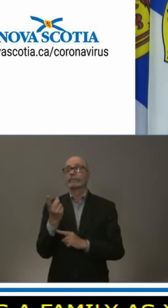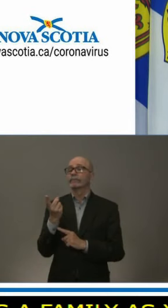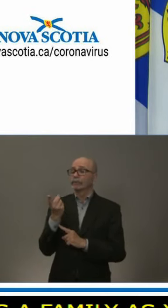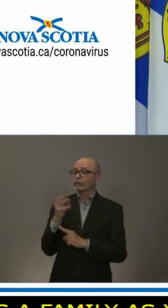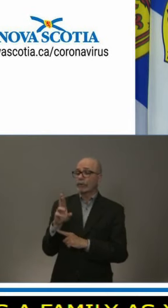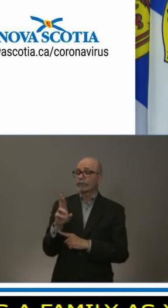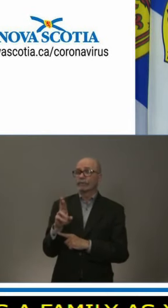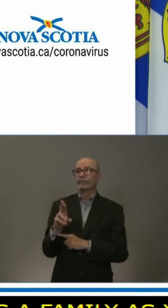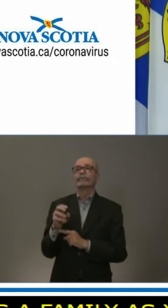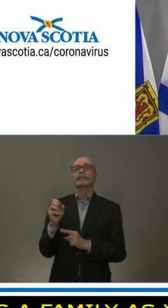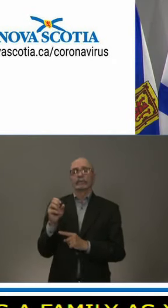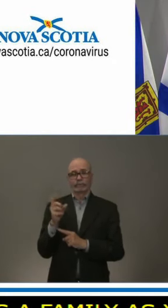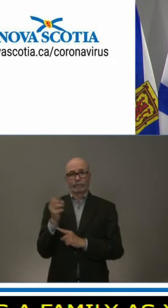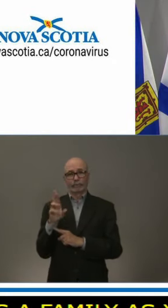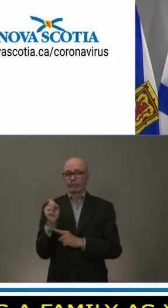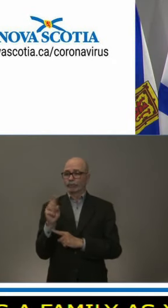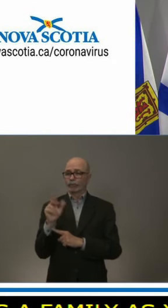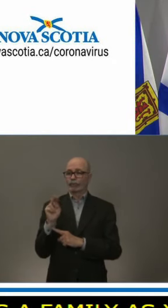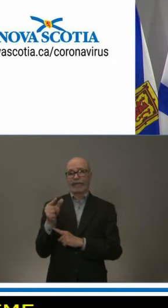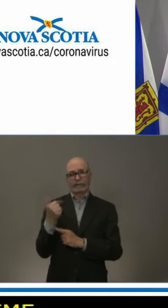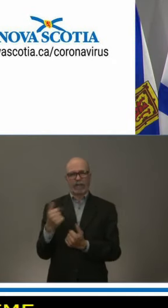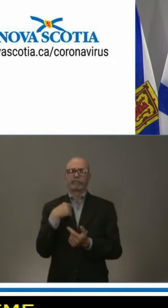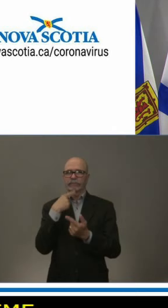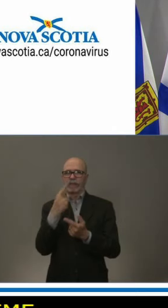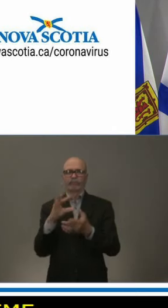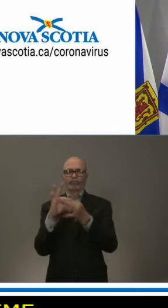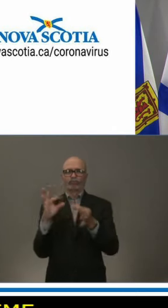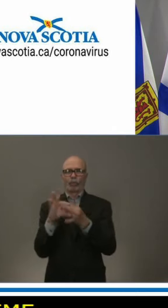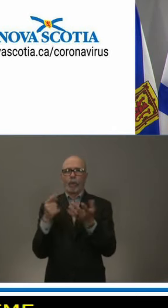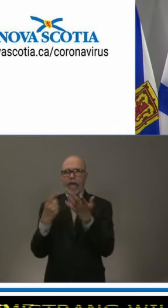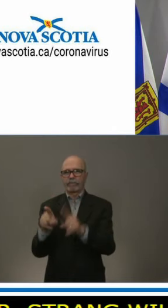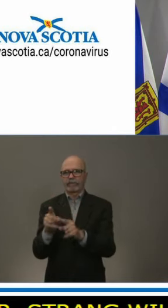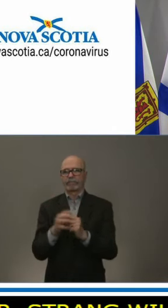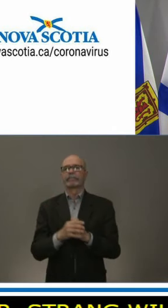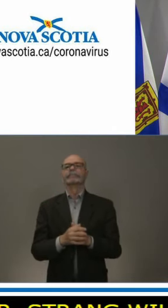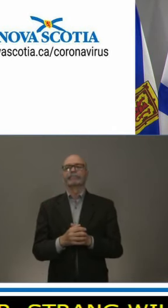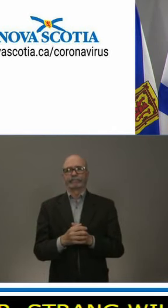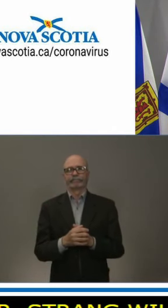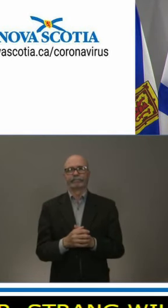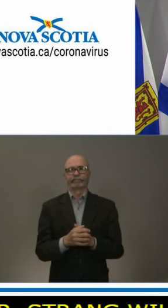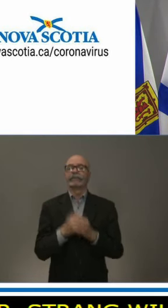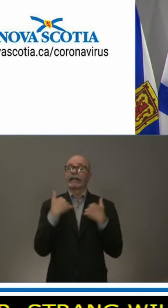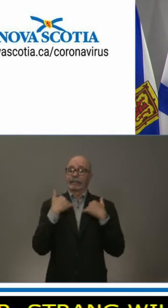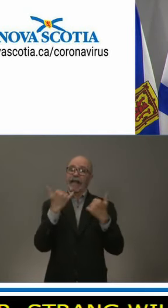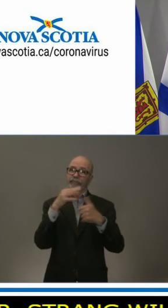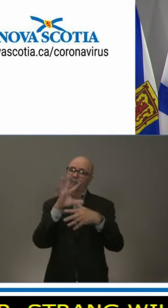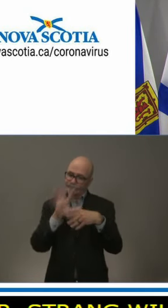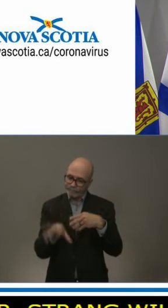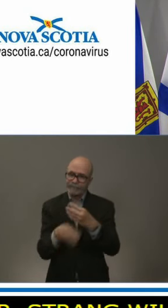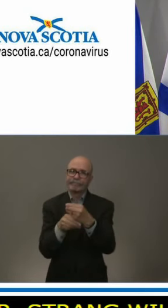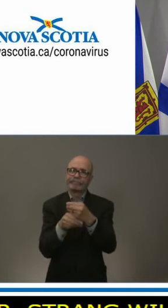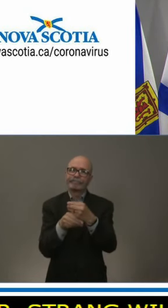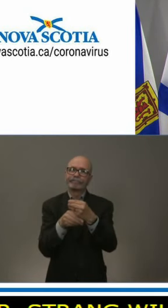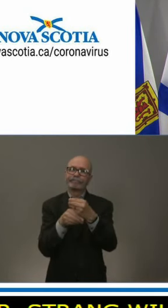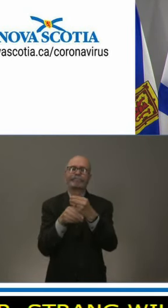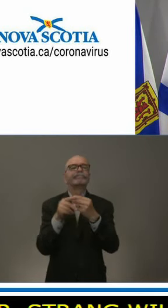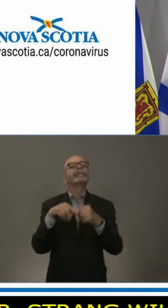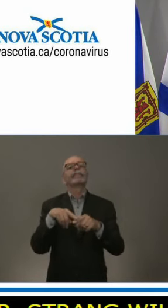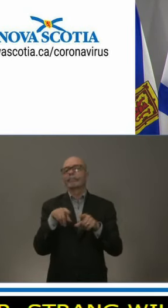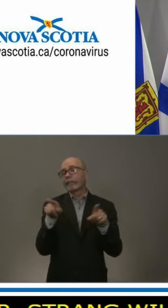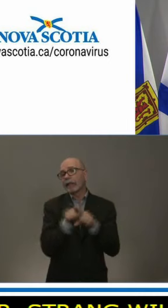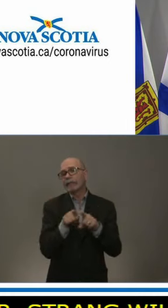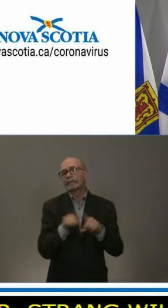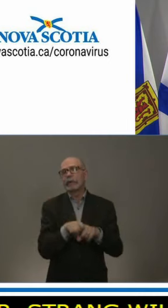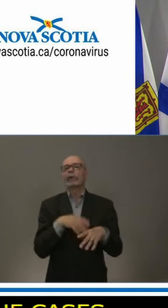on the rest of the cases. Thank you, Premier, and I too would like to give my extreme condolences